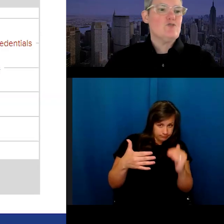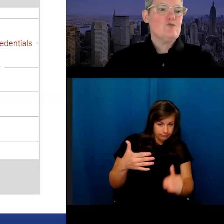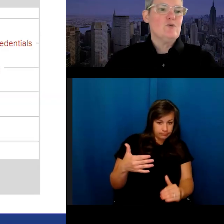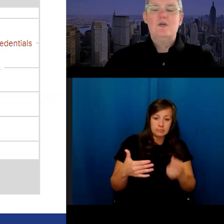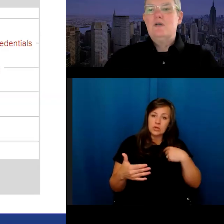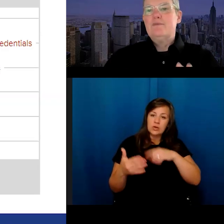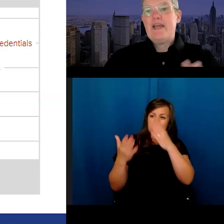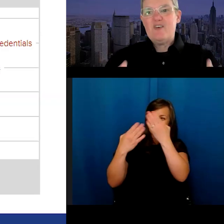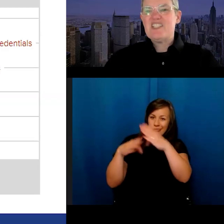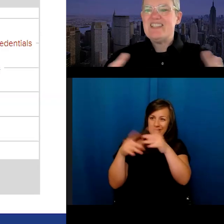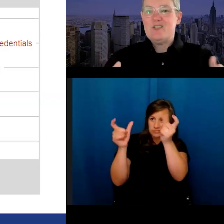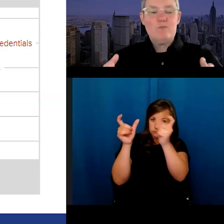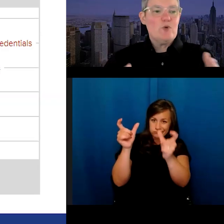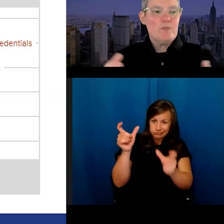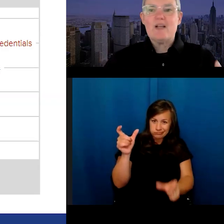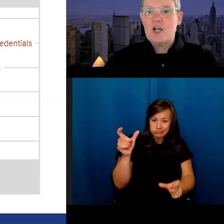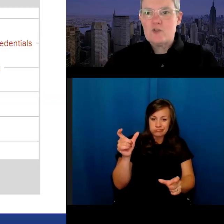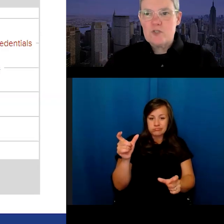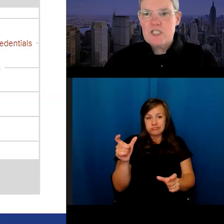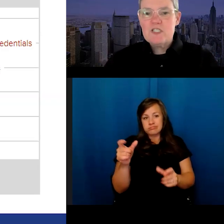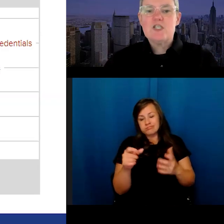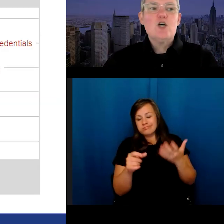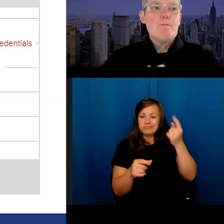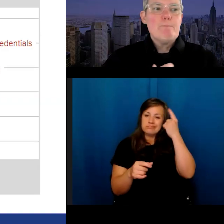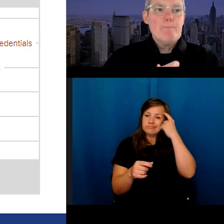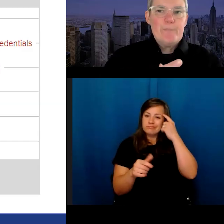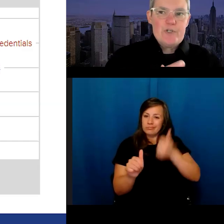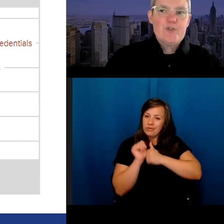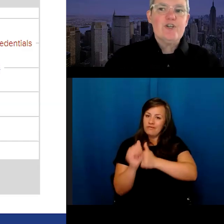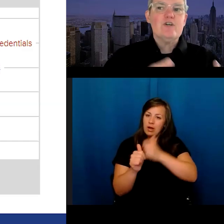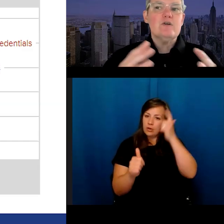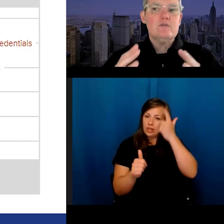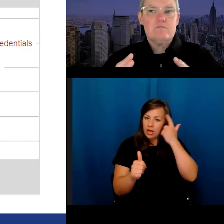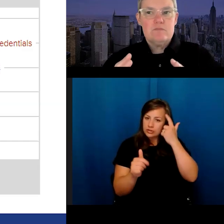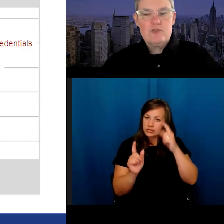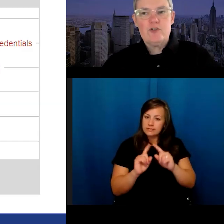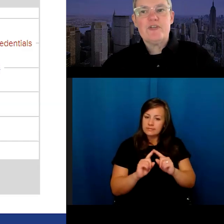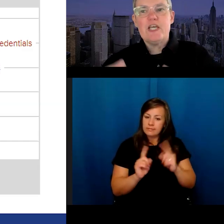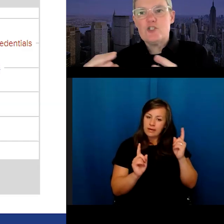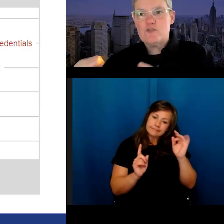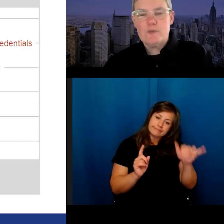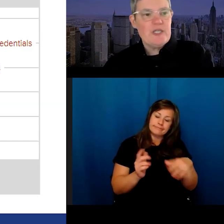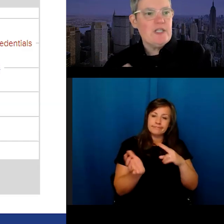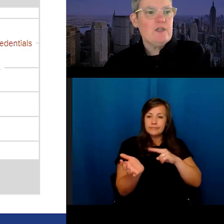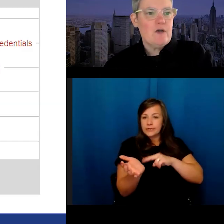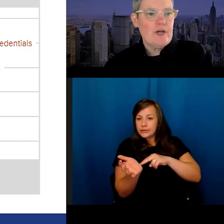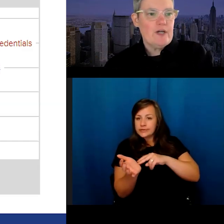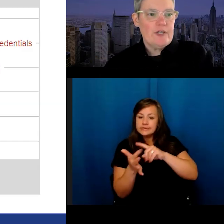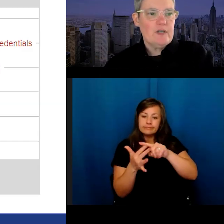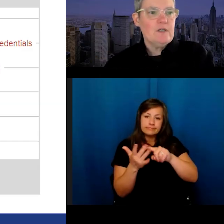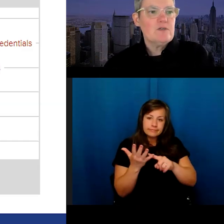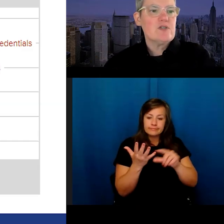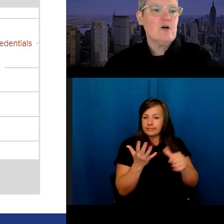down into areas that would make logical sense, but you can earn certifications from any